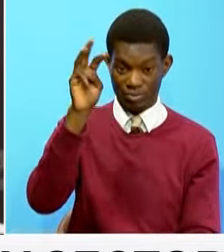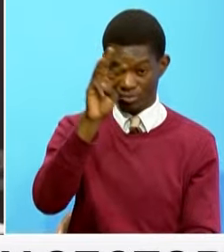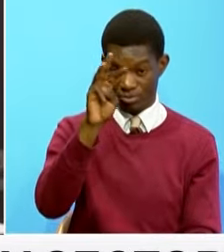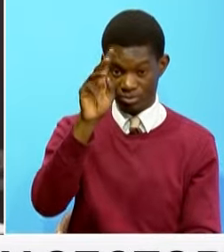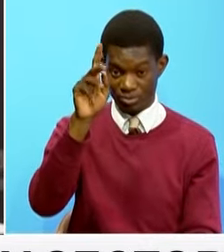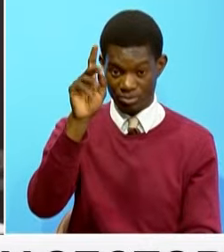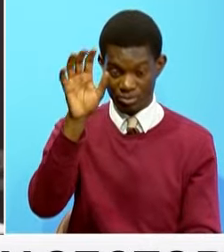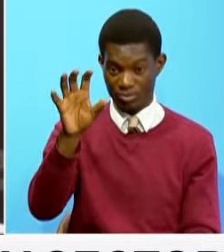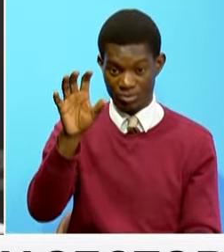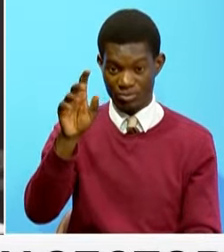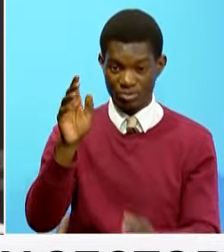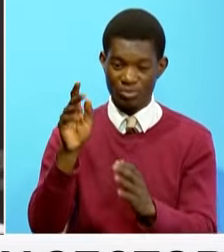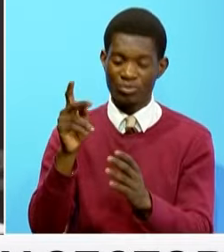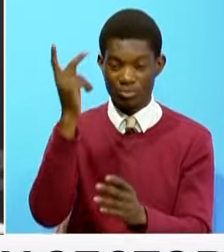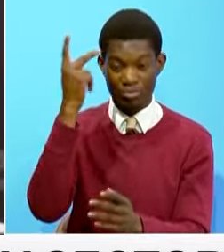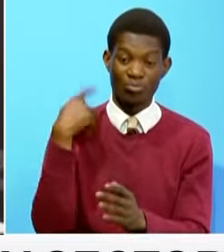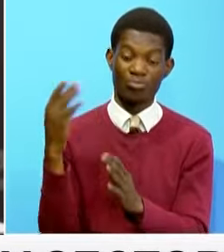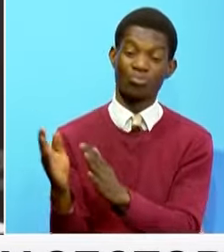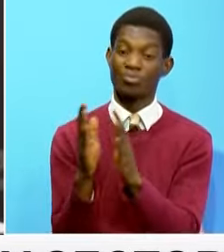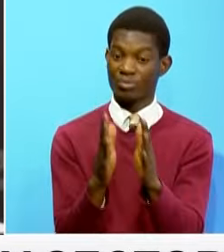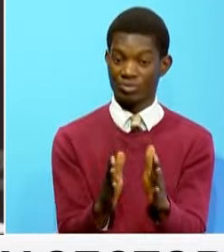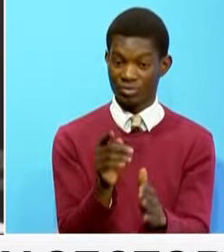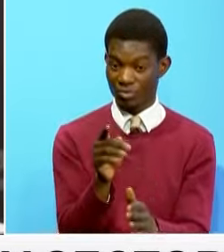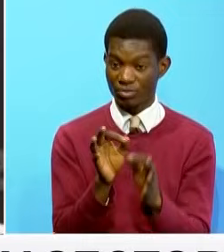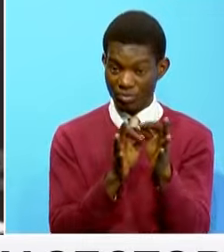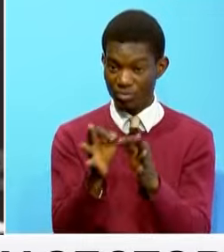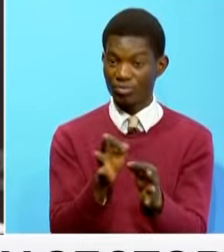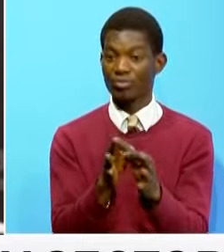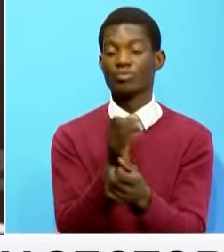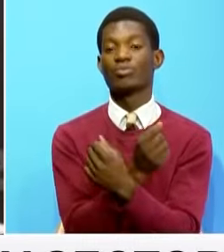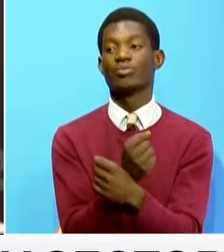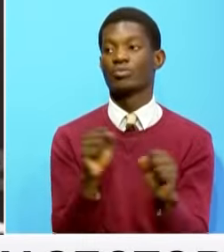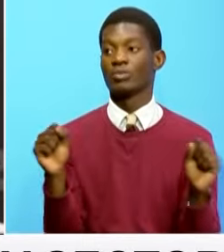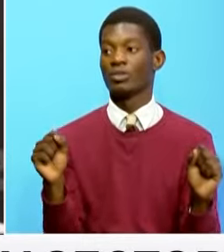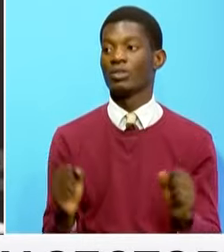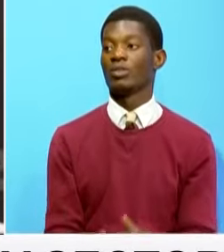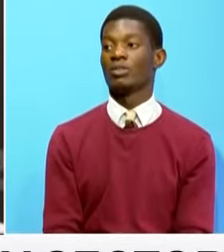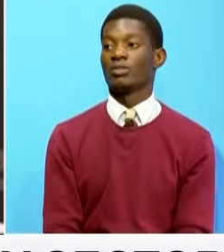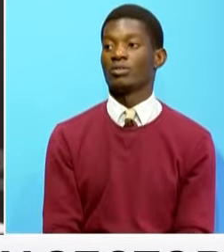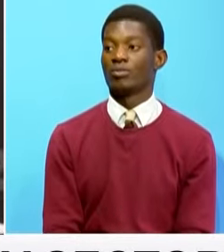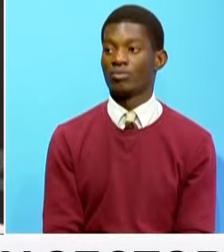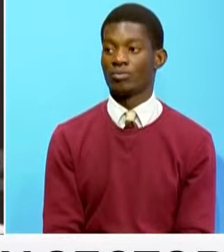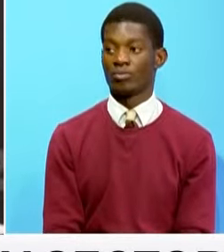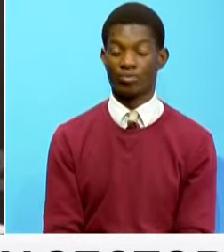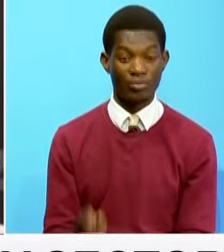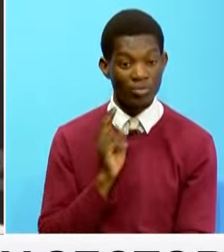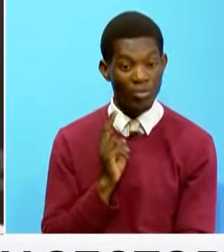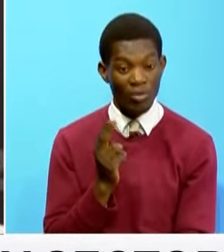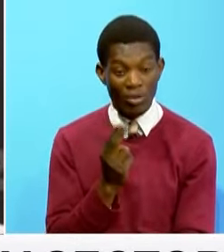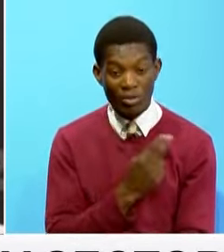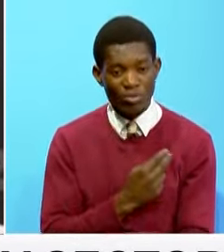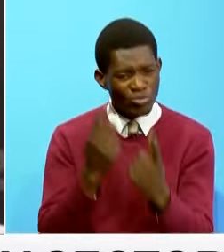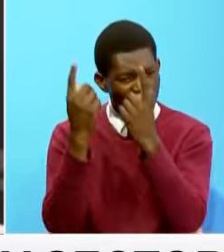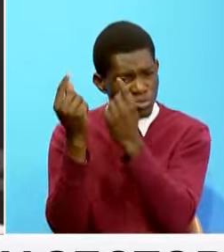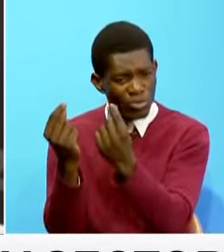the audience with possible solutions. Our focus might be on hydropower generation. And don't